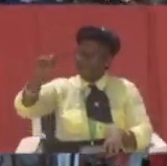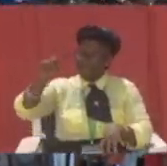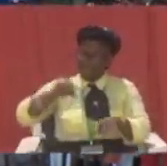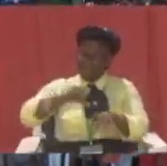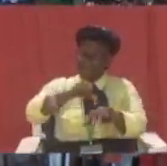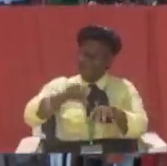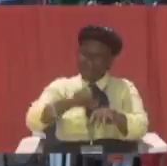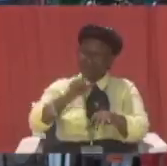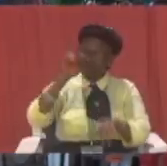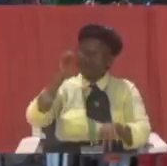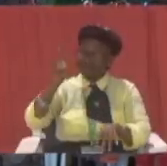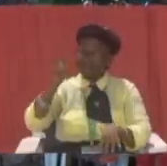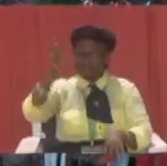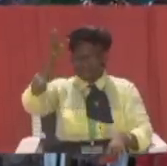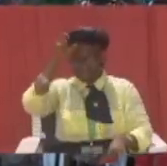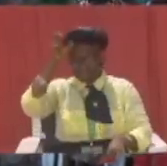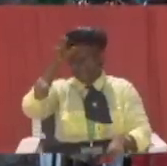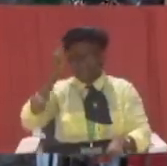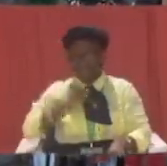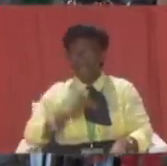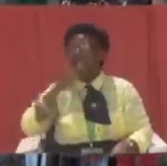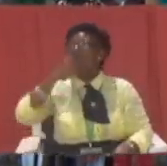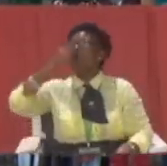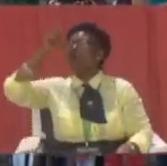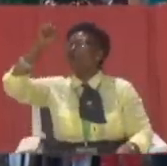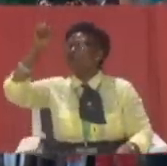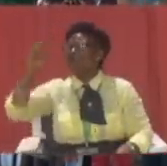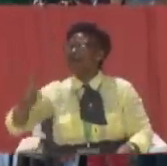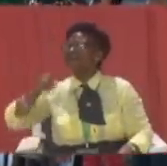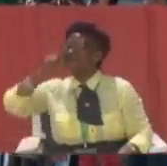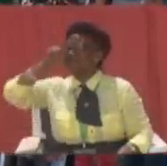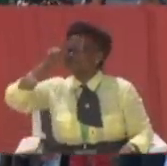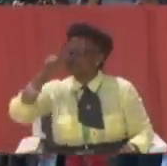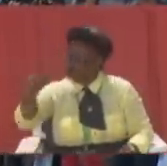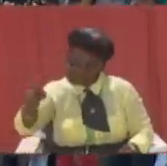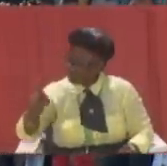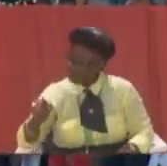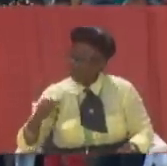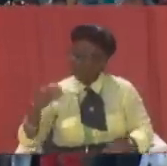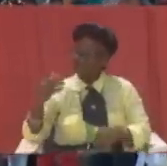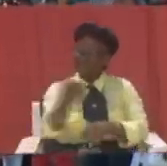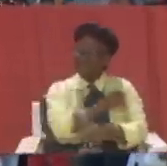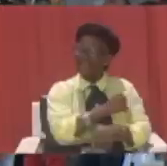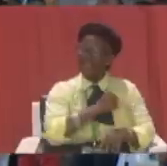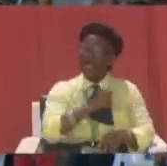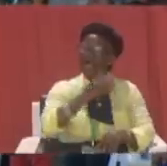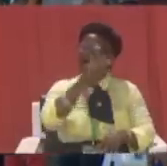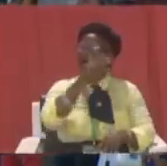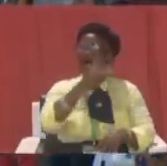take your dirty hands off my anointed ones, my children.